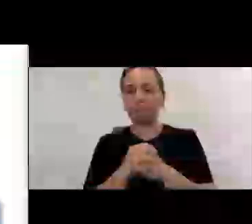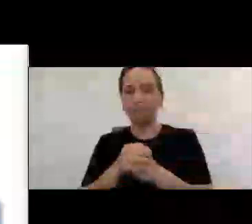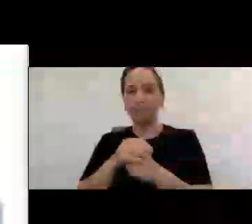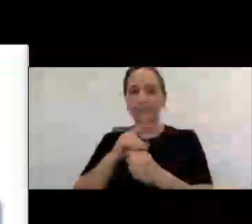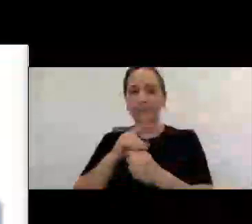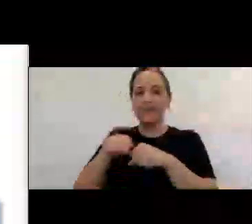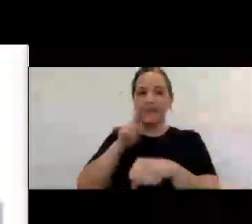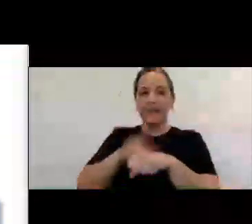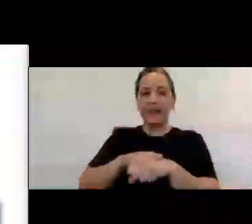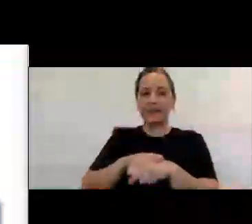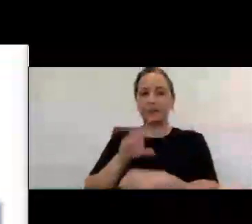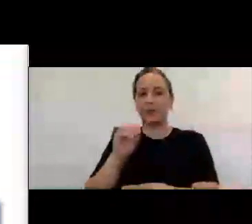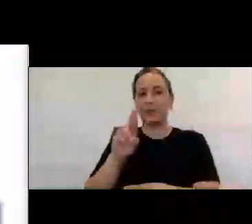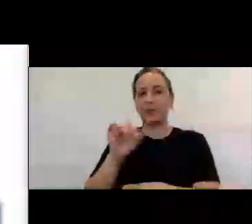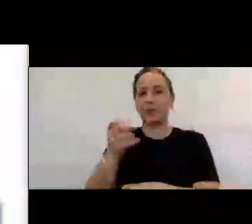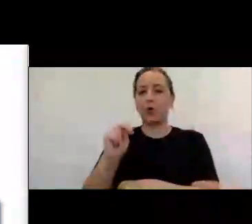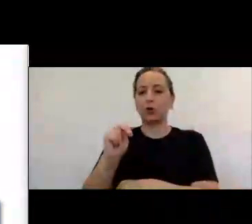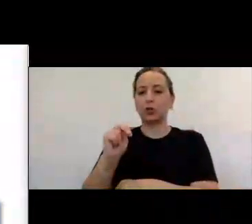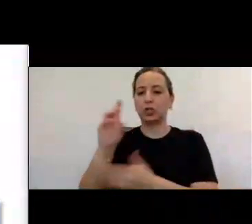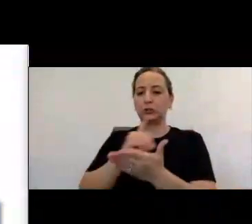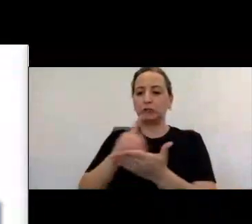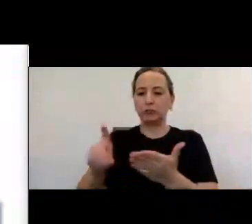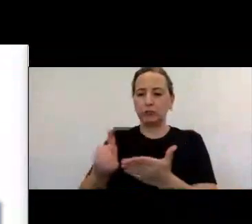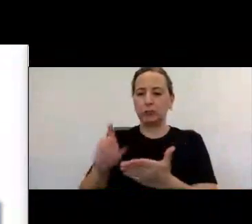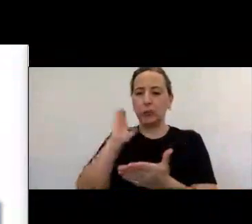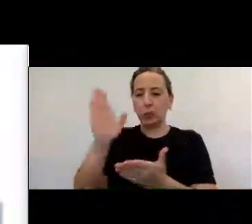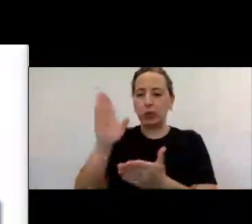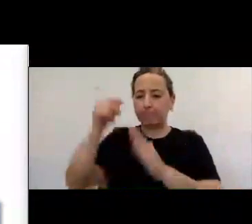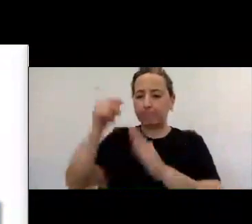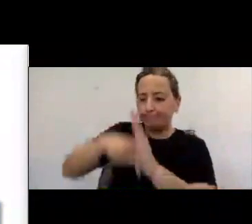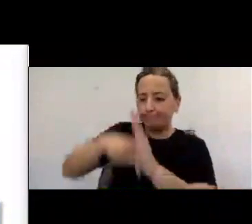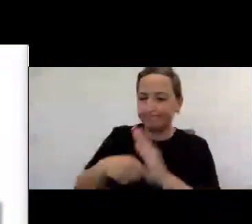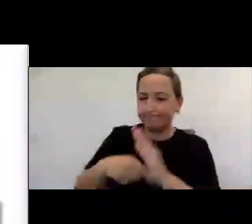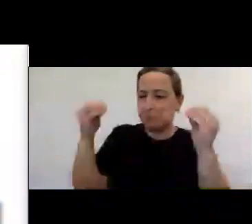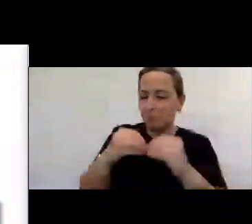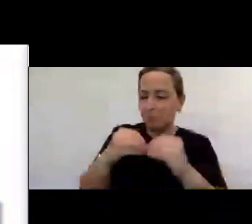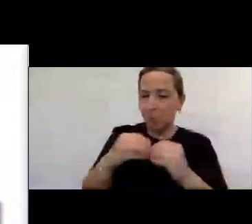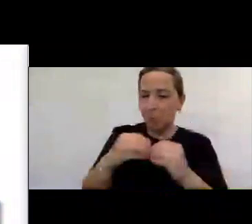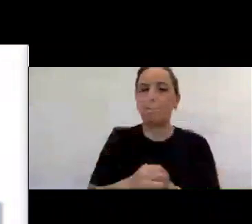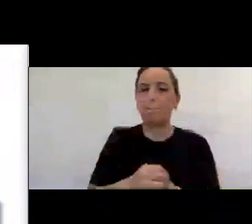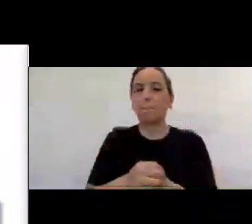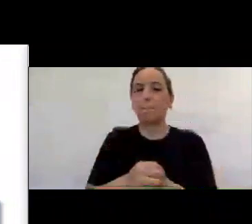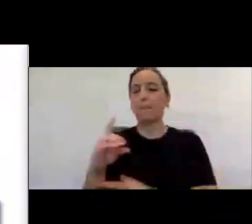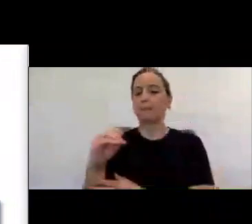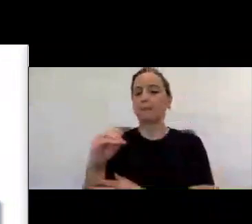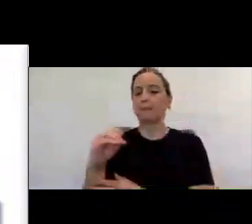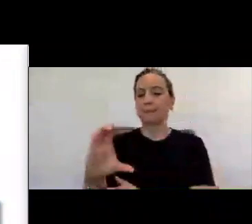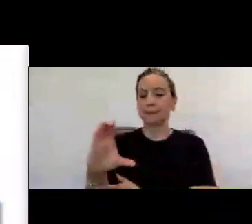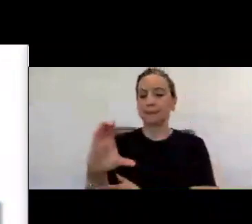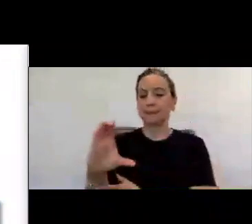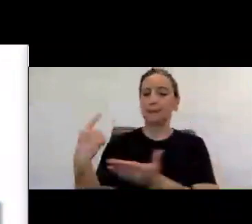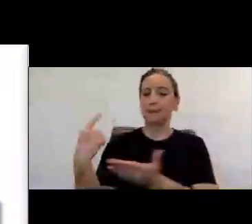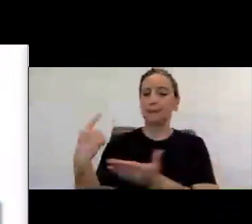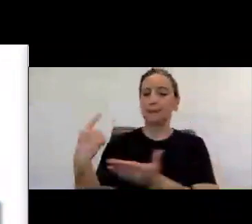origin discrimination. We'll be doing a deeper dive into what that looks like. And then in December, we are going to be talking